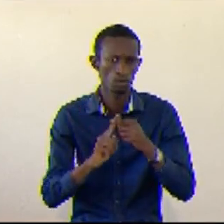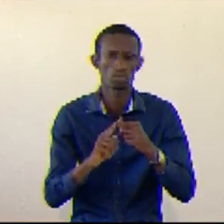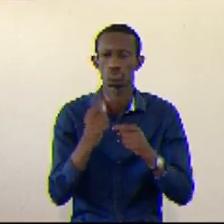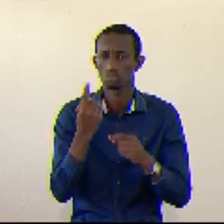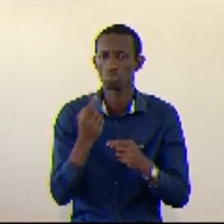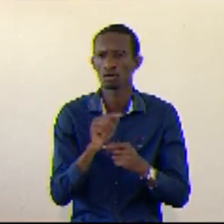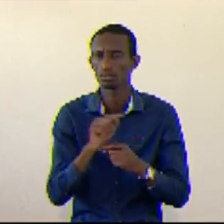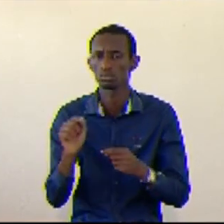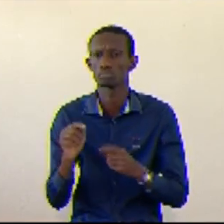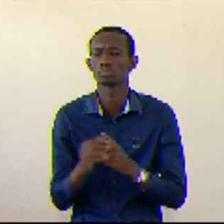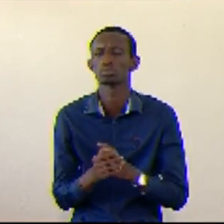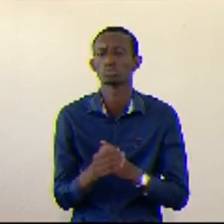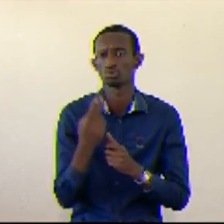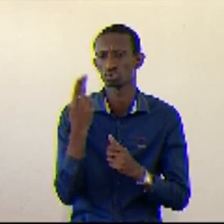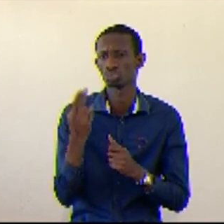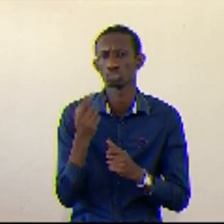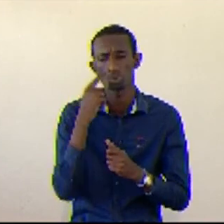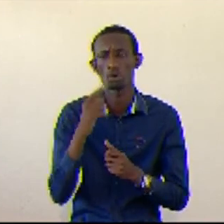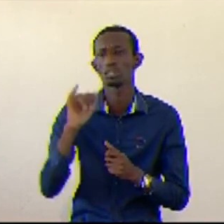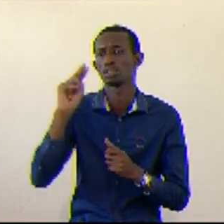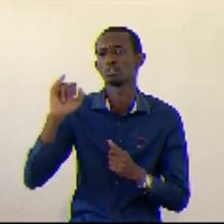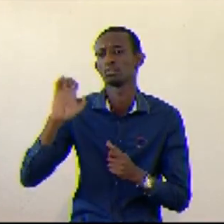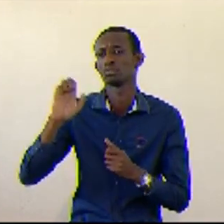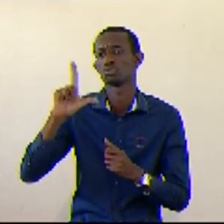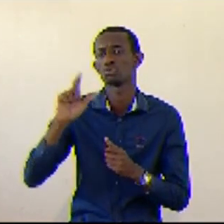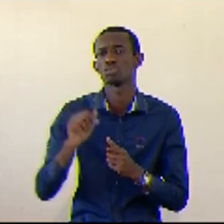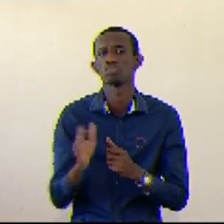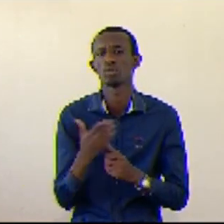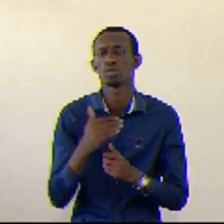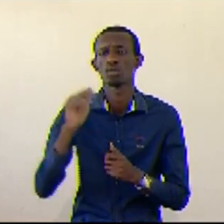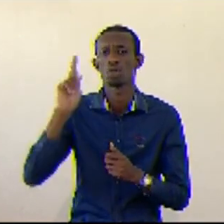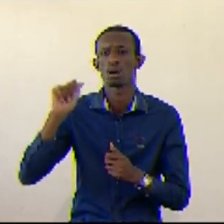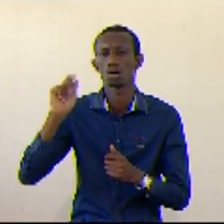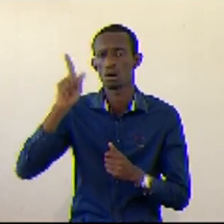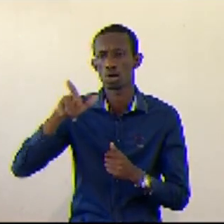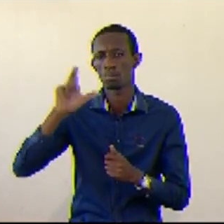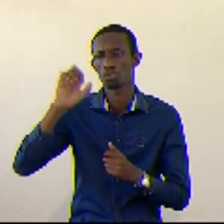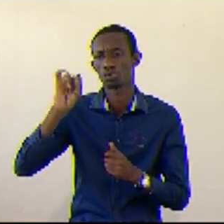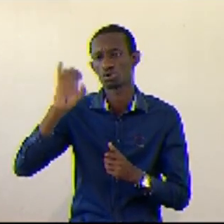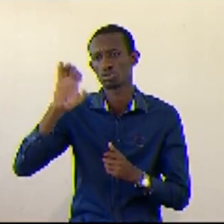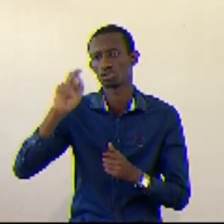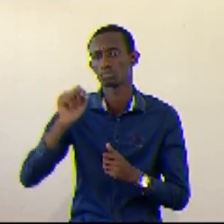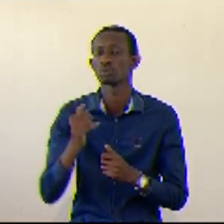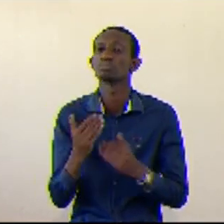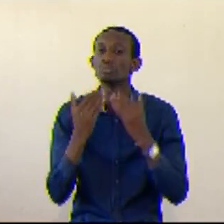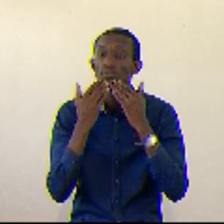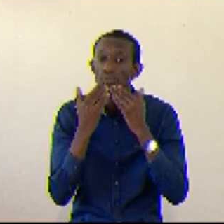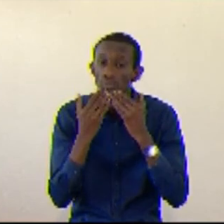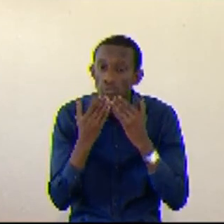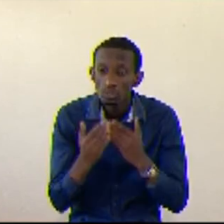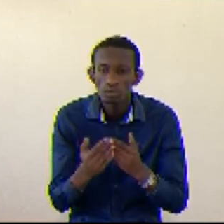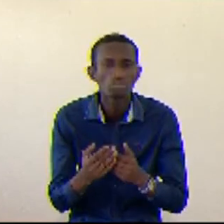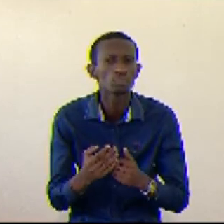as initial approximation. Hope you have understood my lesson. It